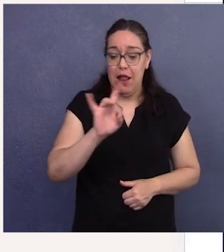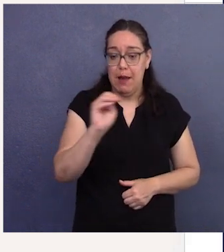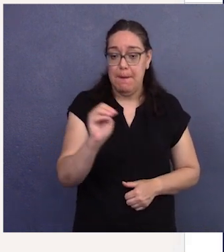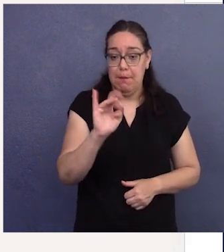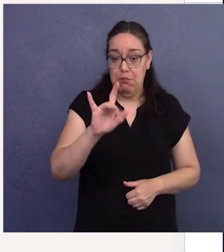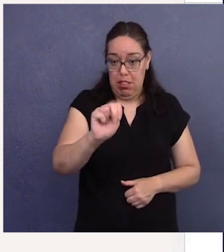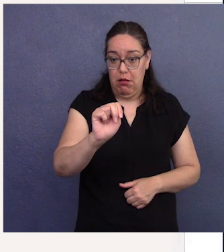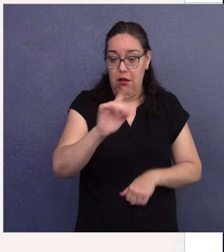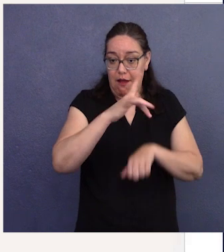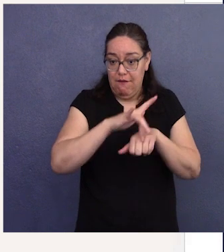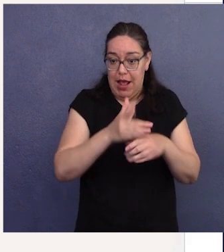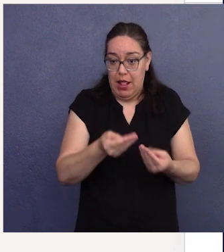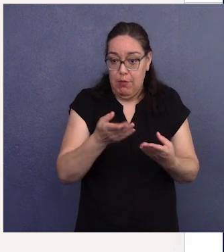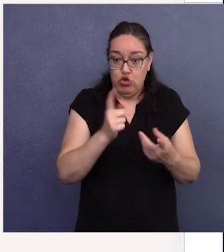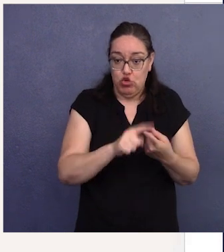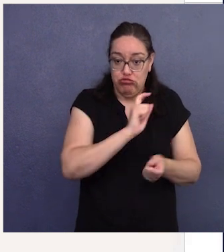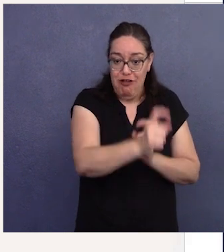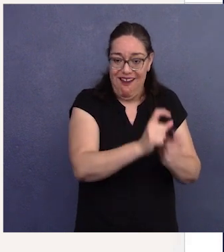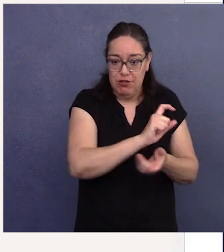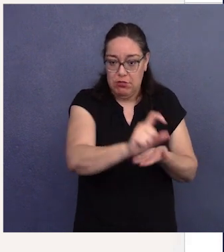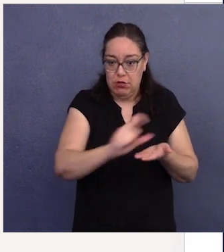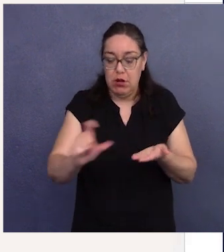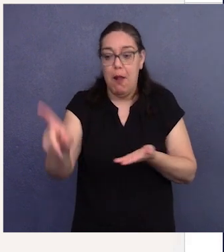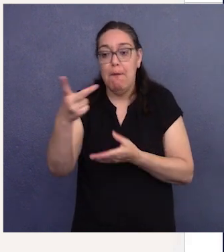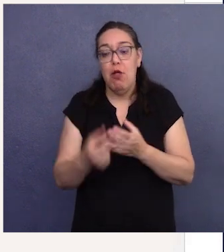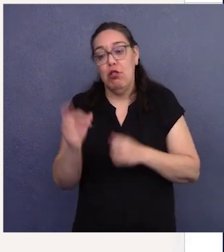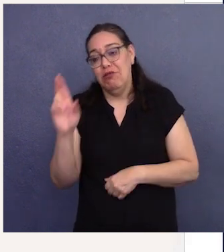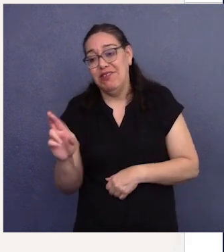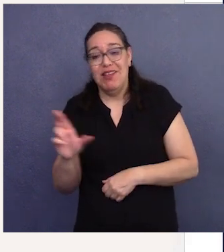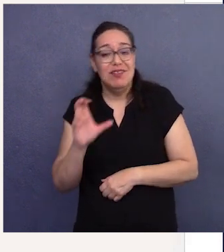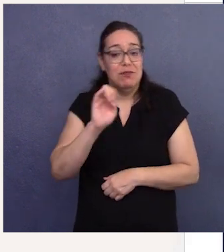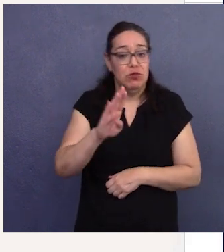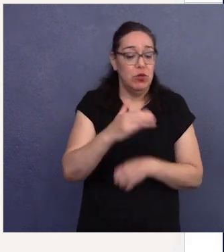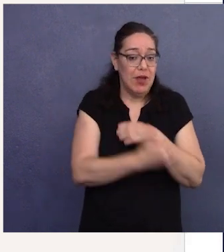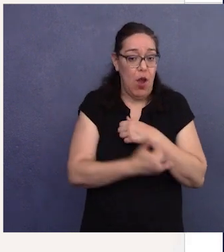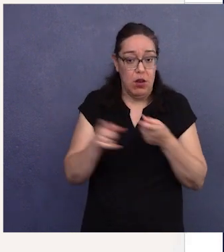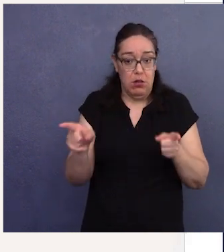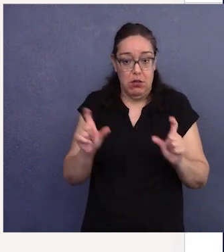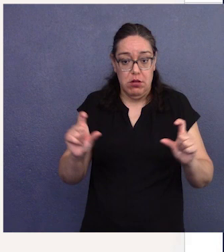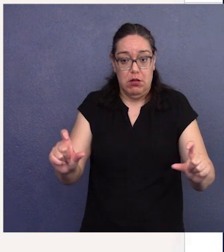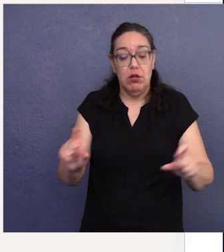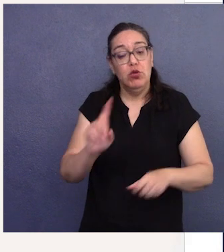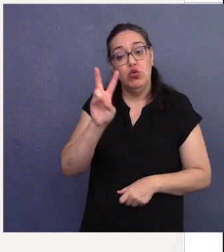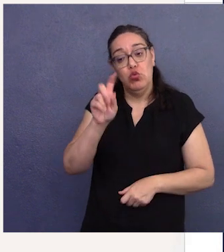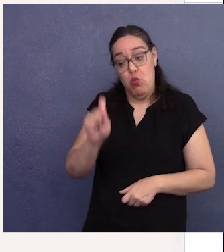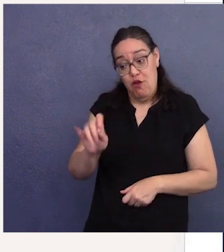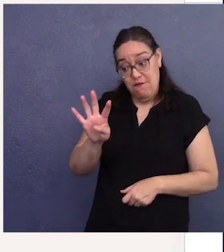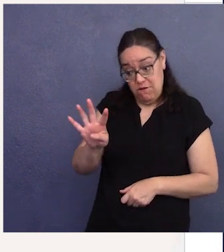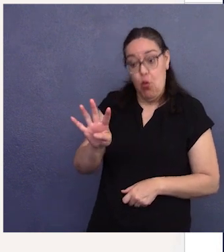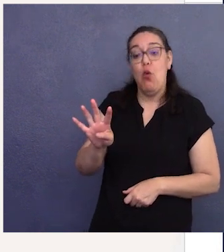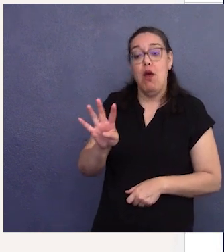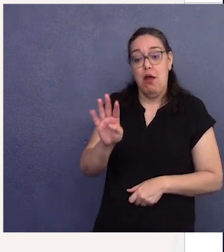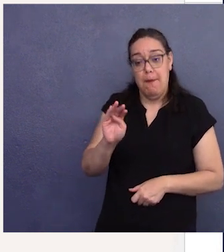available to be granted to both Riverside and San Bernardino counties. 2.4 million of that